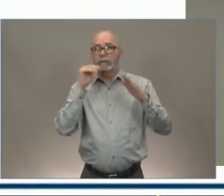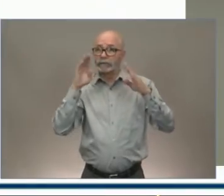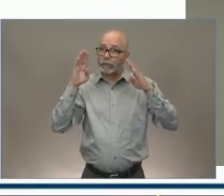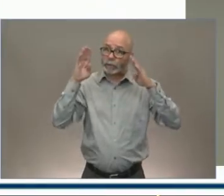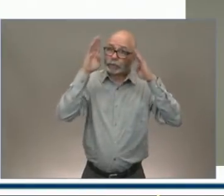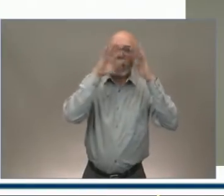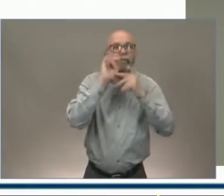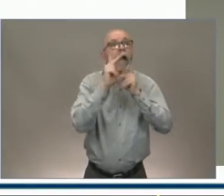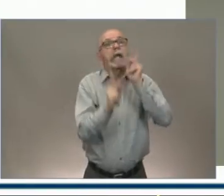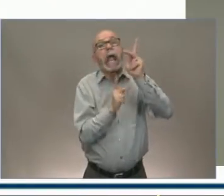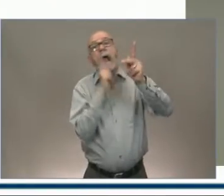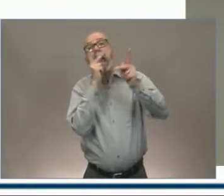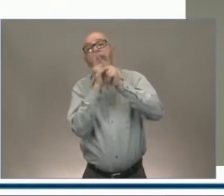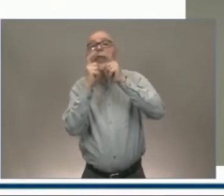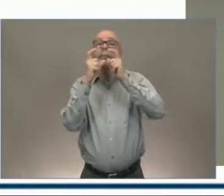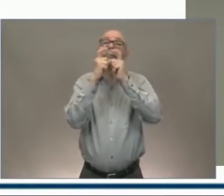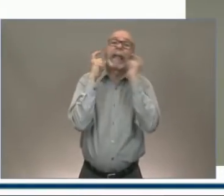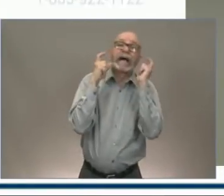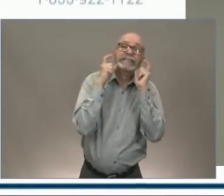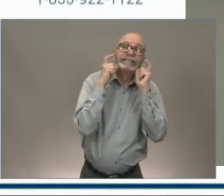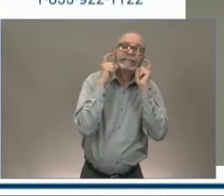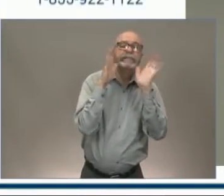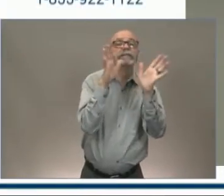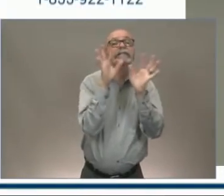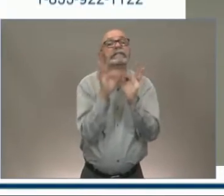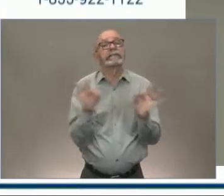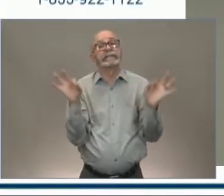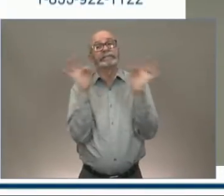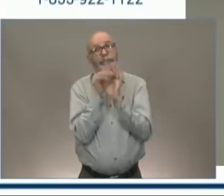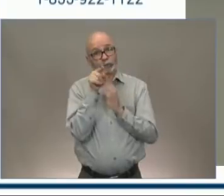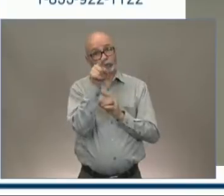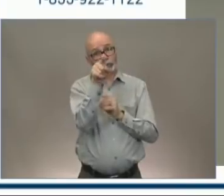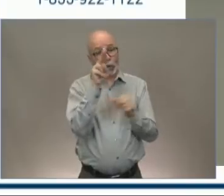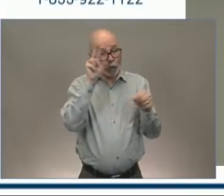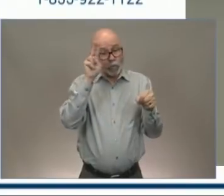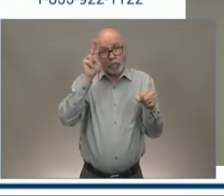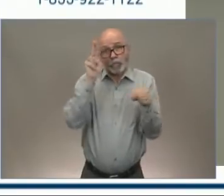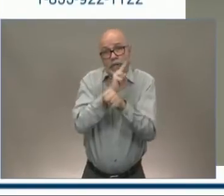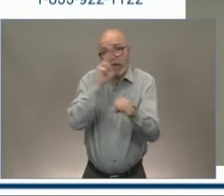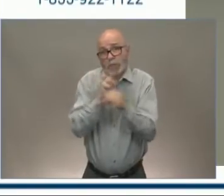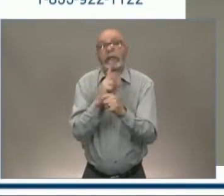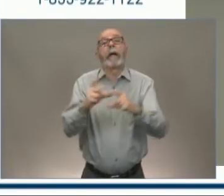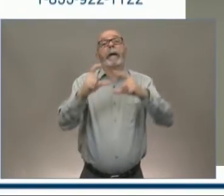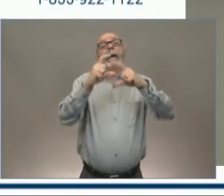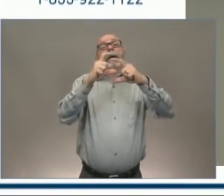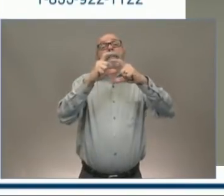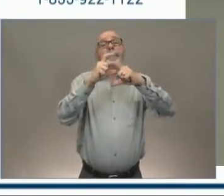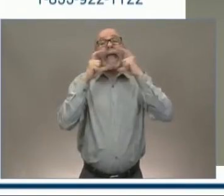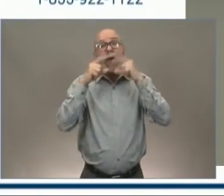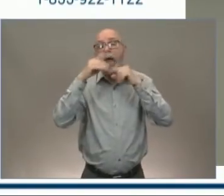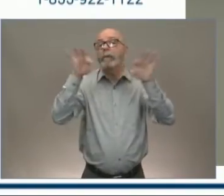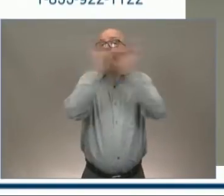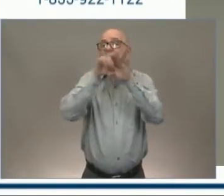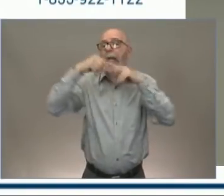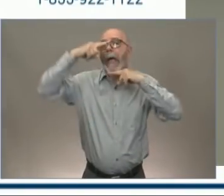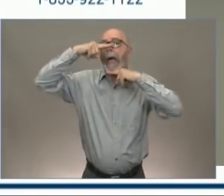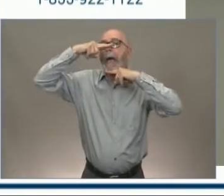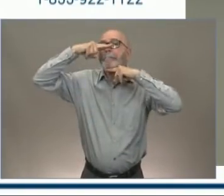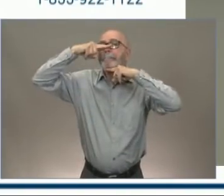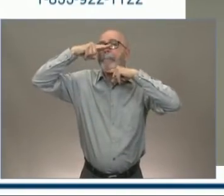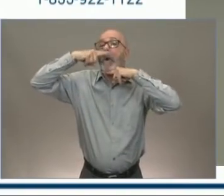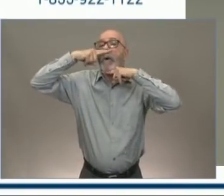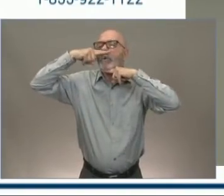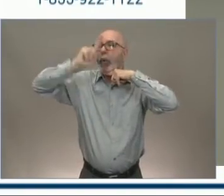you wearing a mask when it should be worn? And when you are wearing it, are you wearing it appropriately? Are you putting it on and taking it off